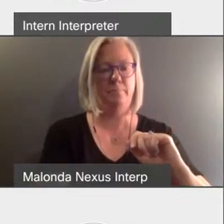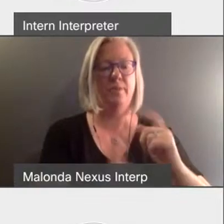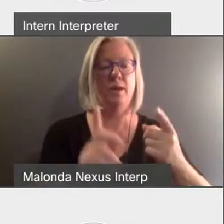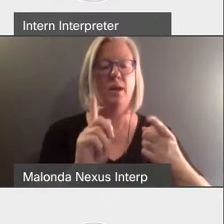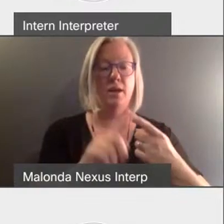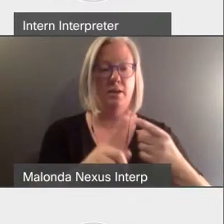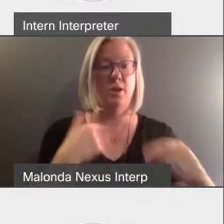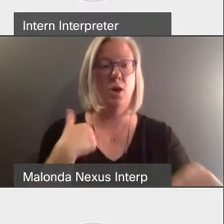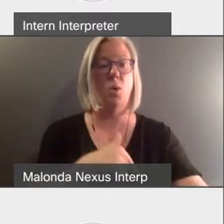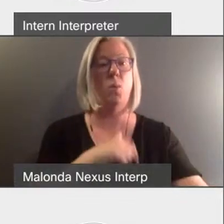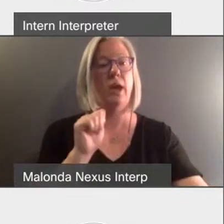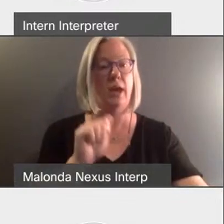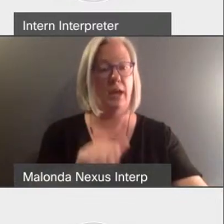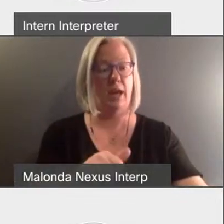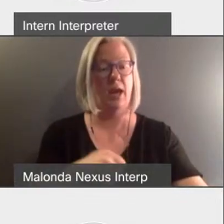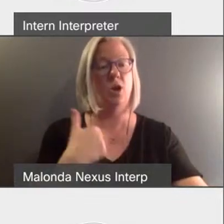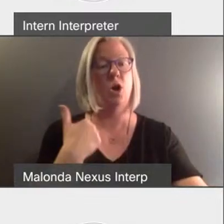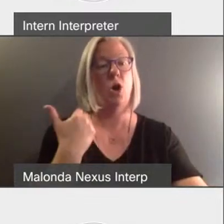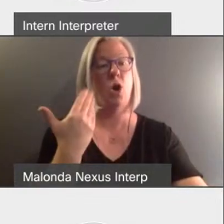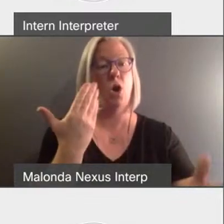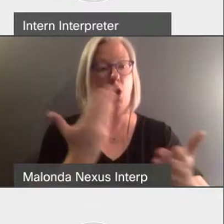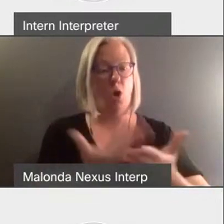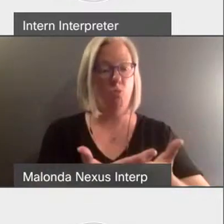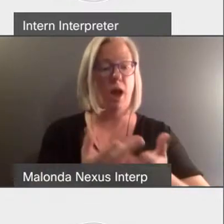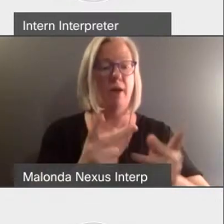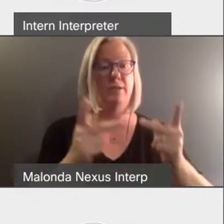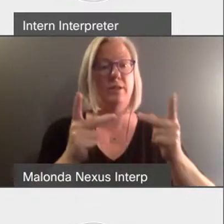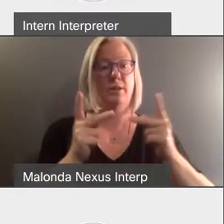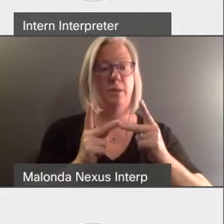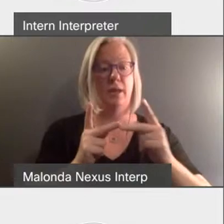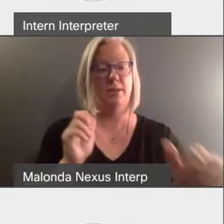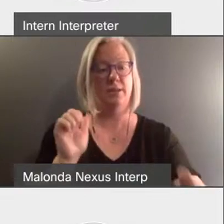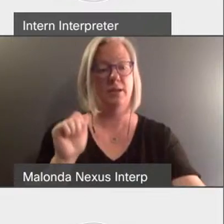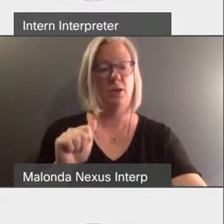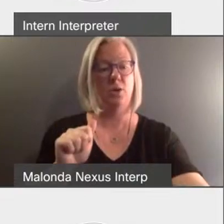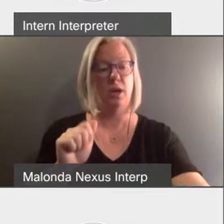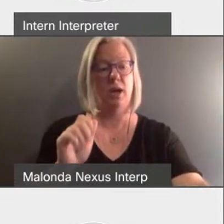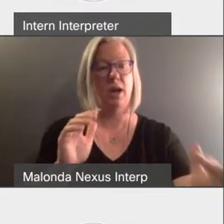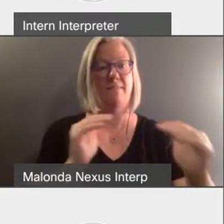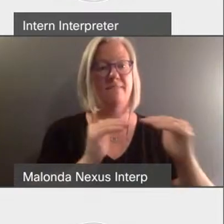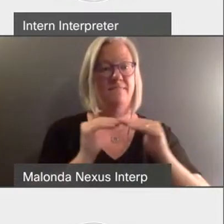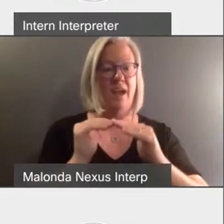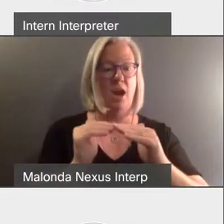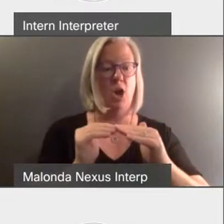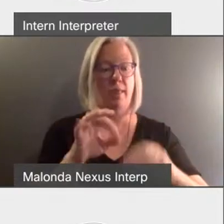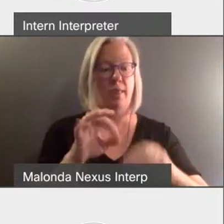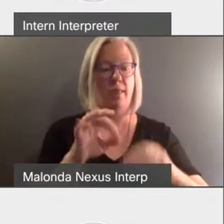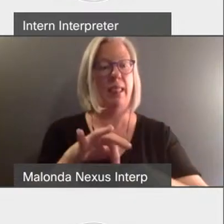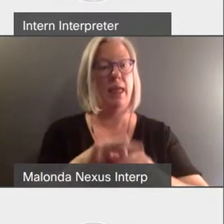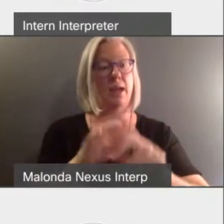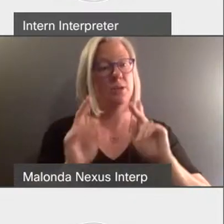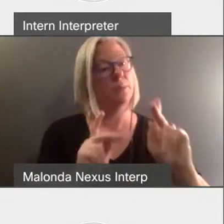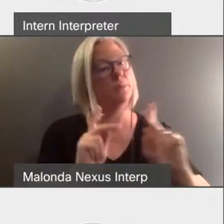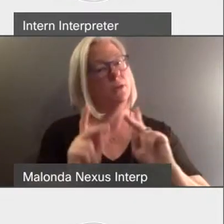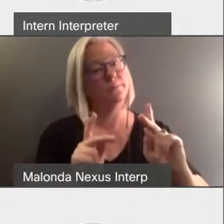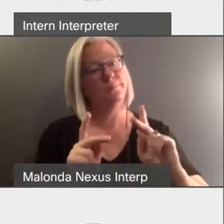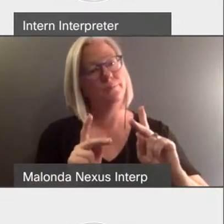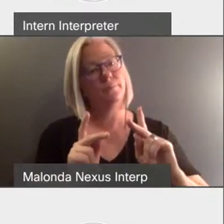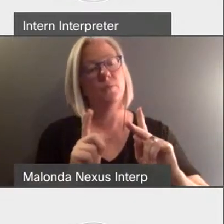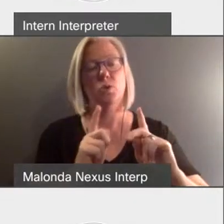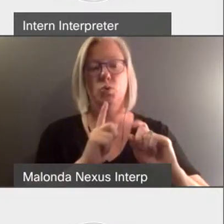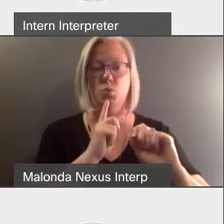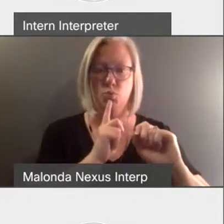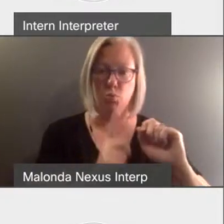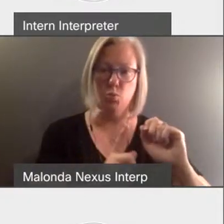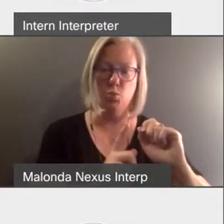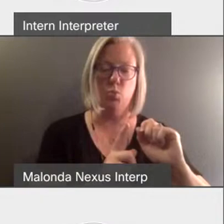Until we can get to the point where we fairly elect people who are